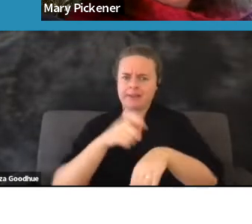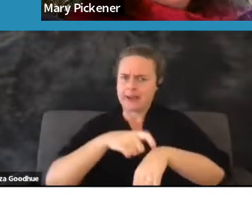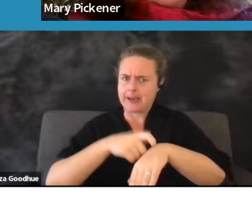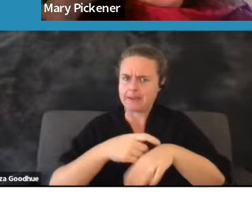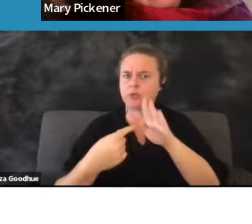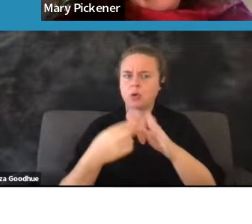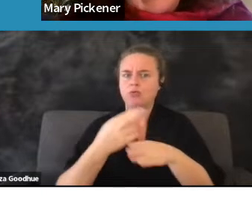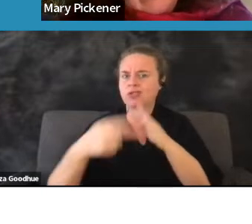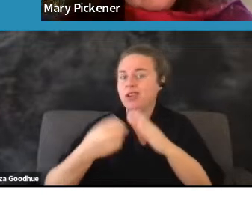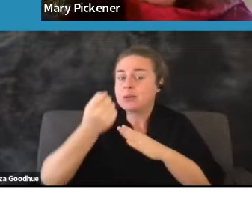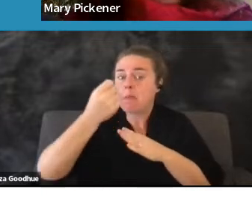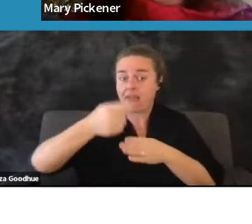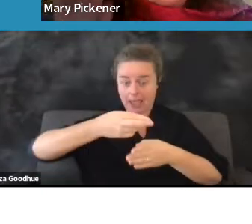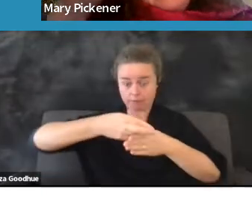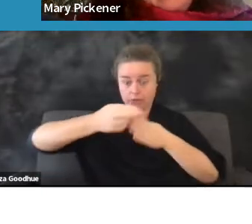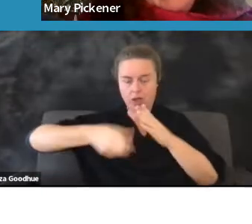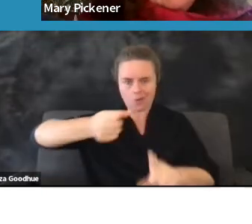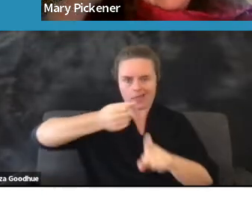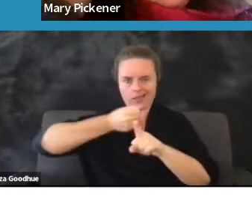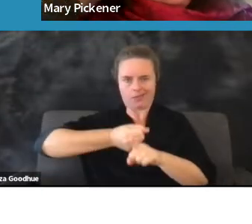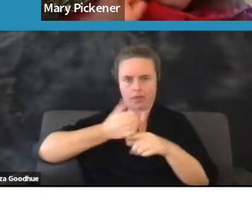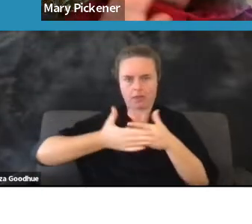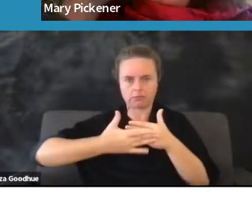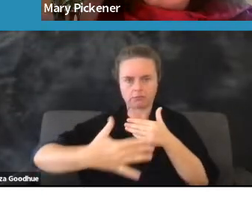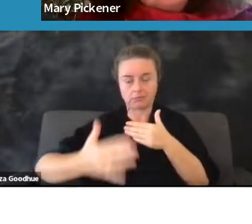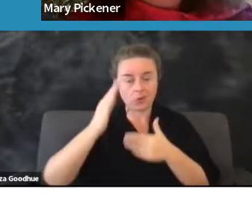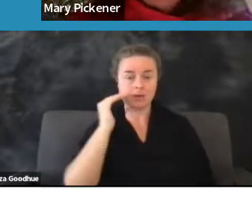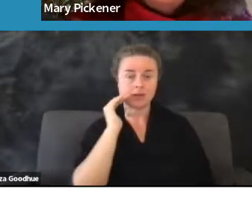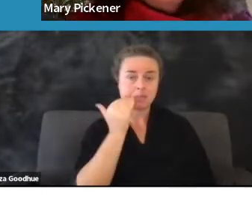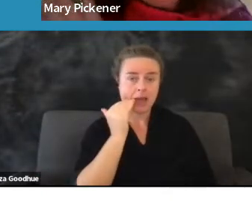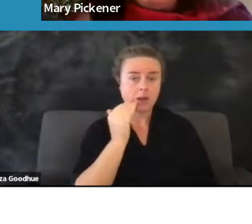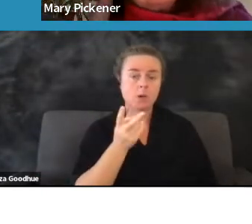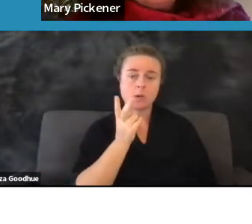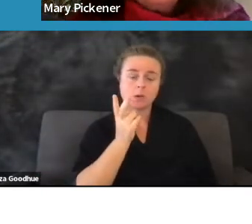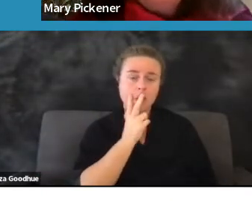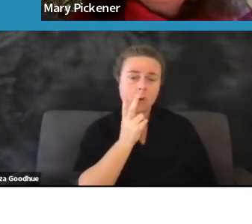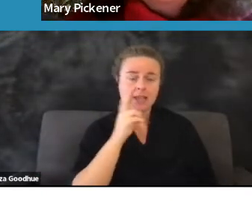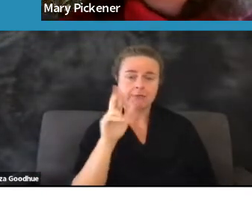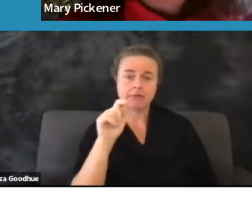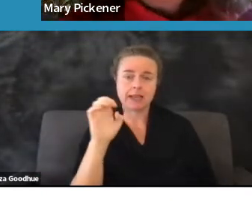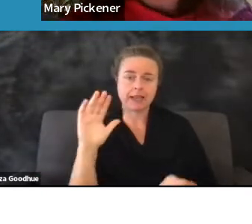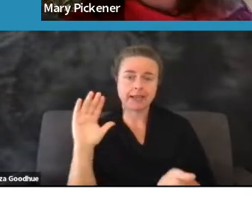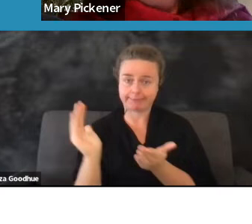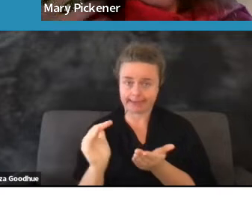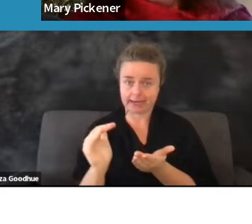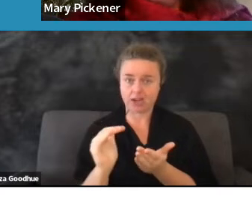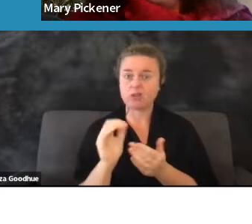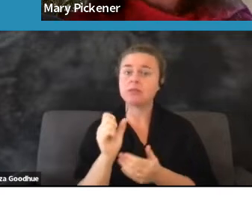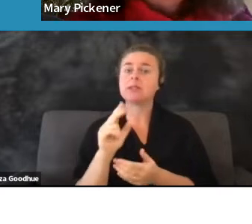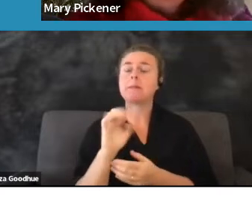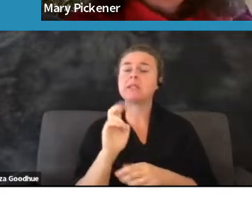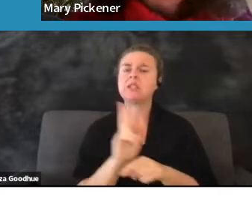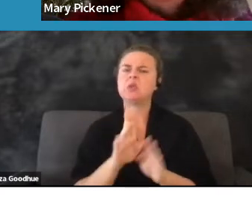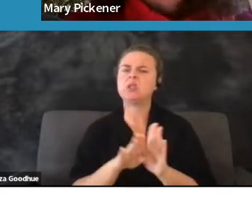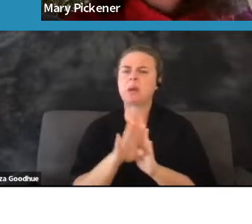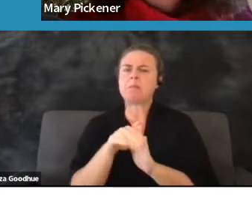only, our smoking and tobacco rate has gone down, our substance use is, probably taken a little bit blip, but I